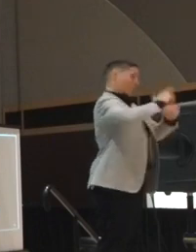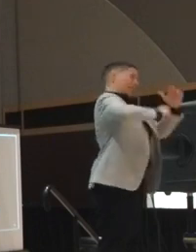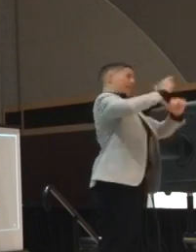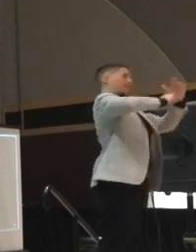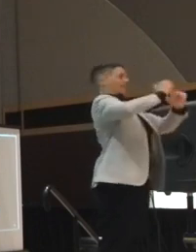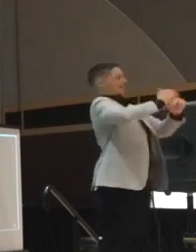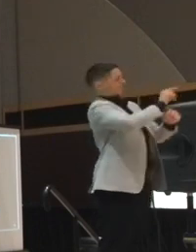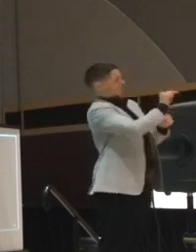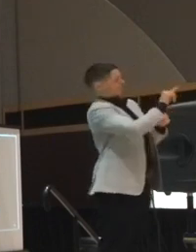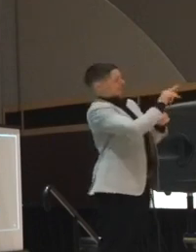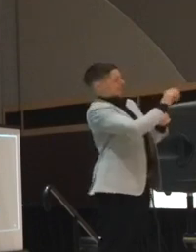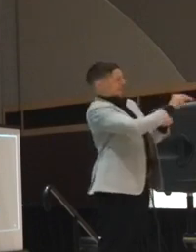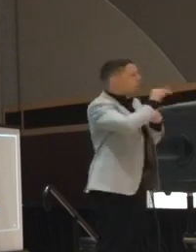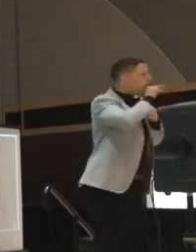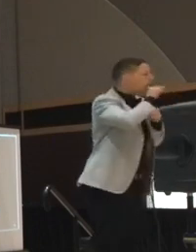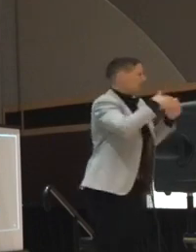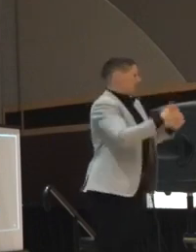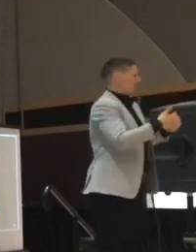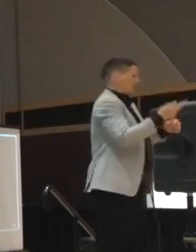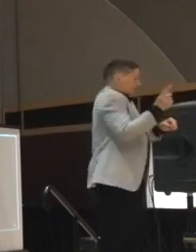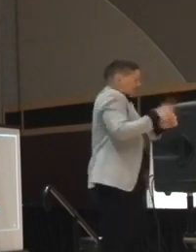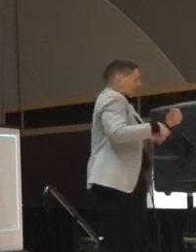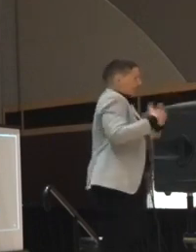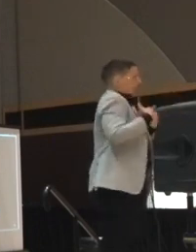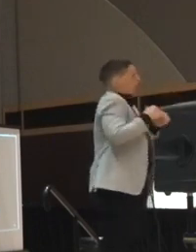not gonna work. You see, this is where